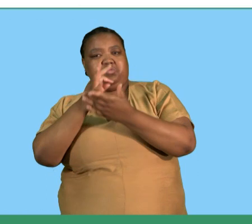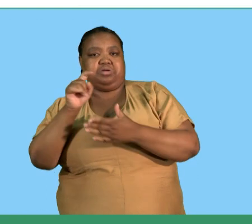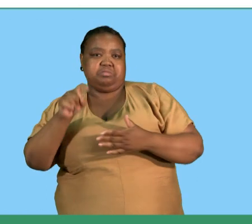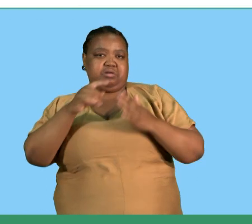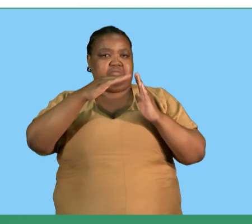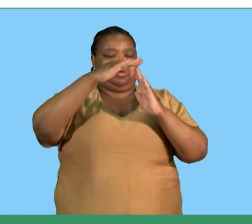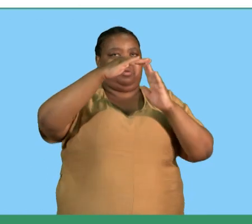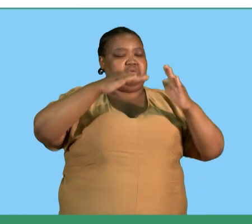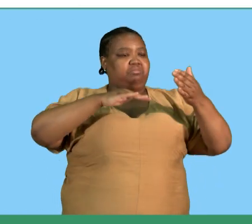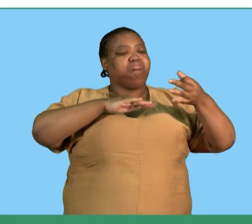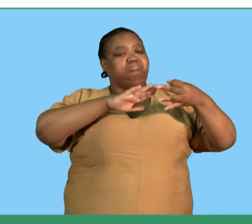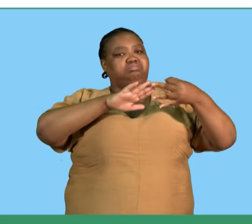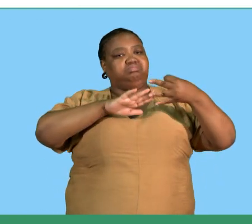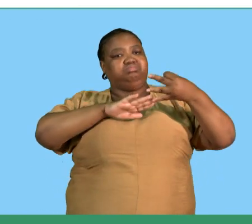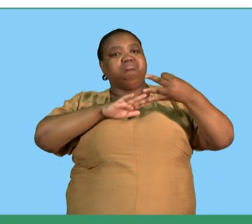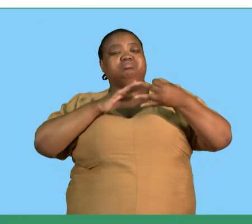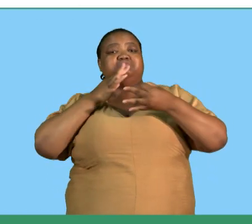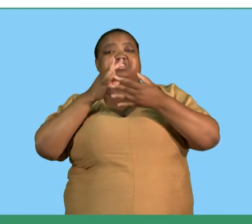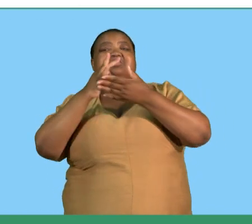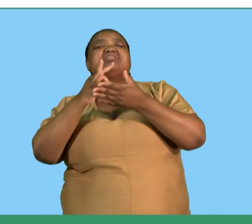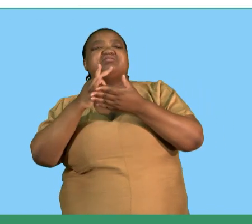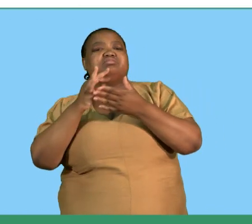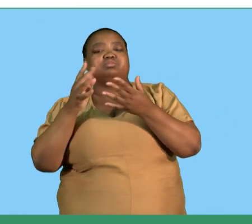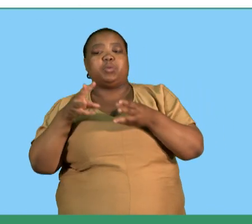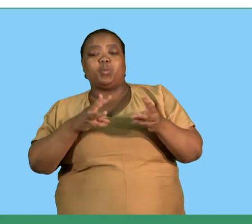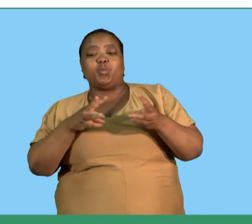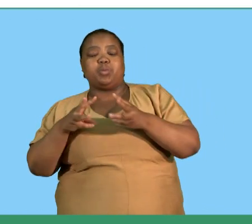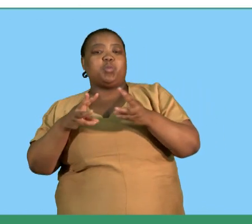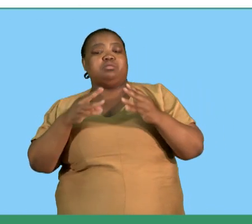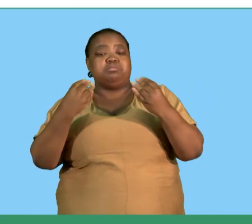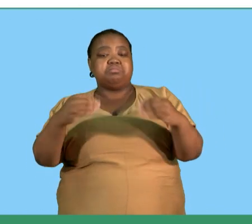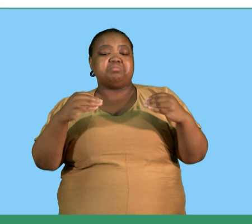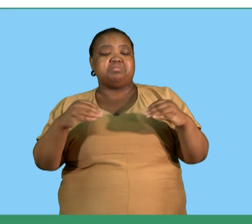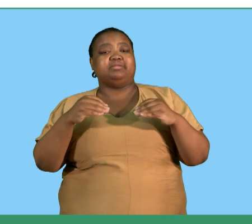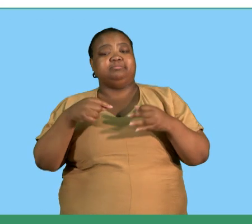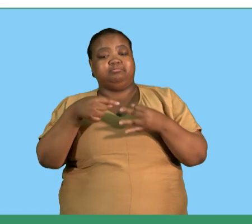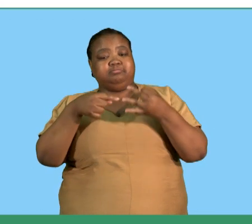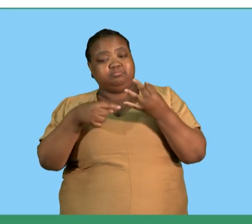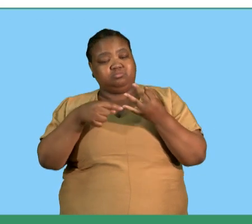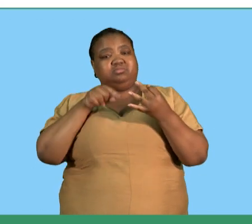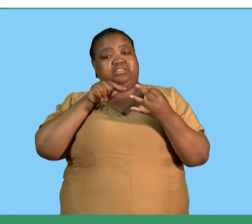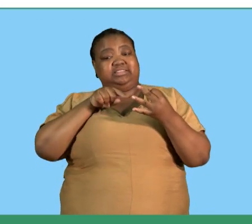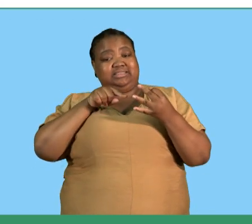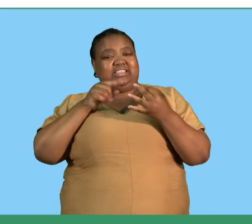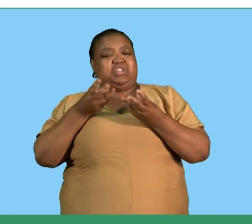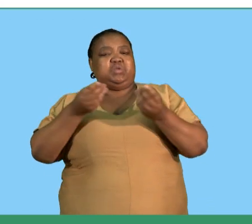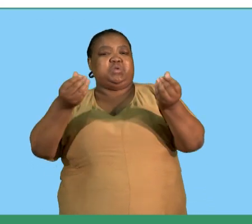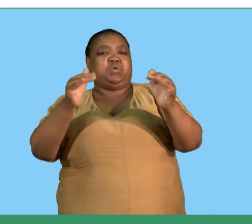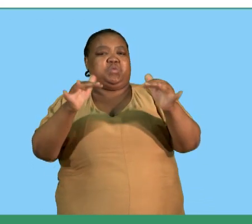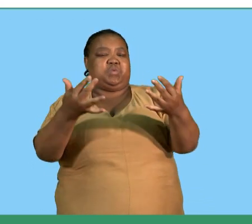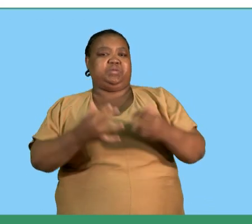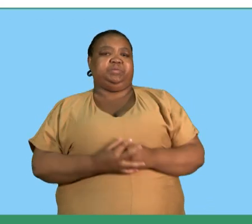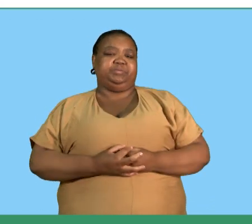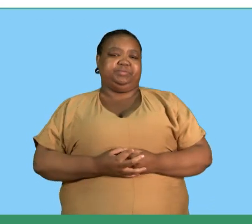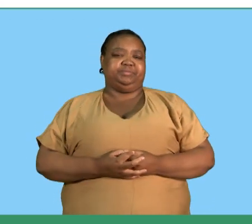top. You should be able to recommend or suggest ways in which a business could deal with the above, those three. All